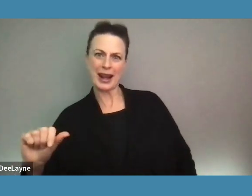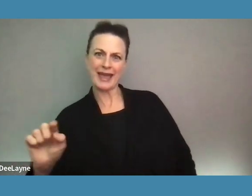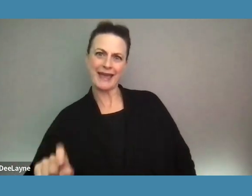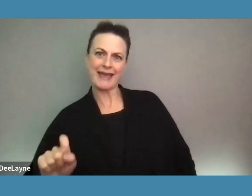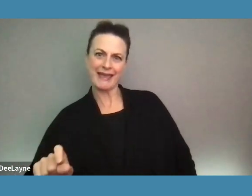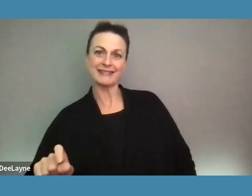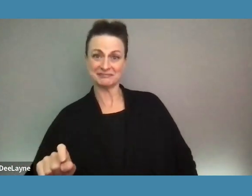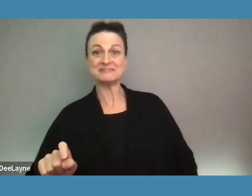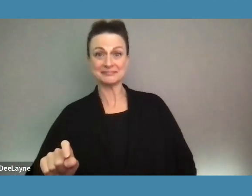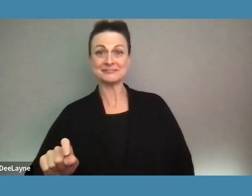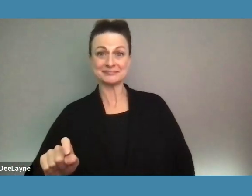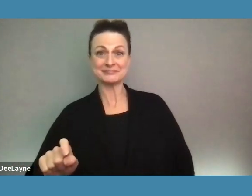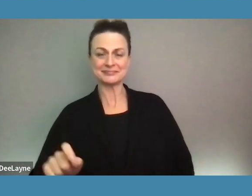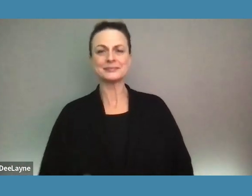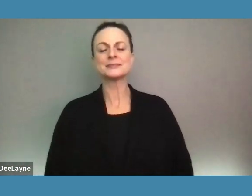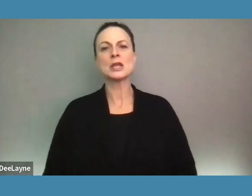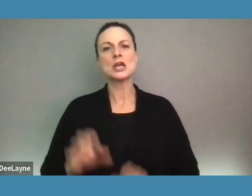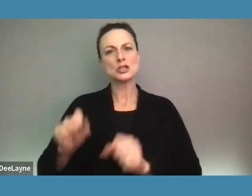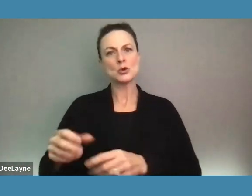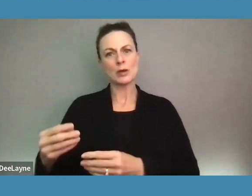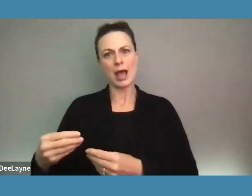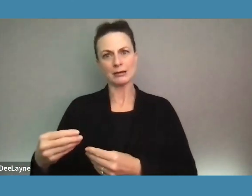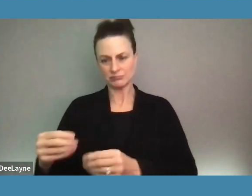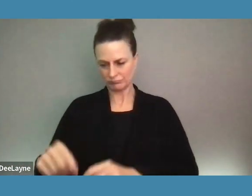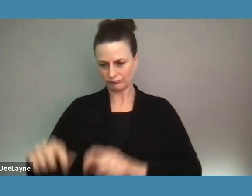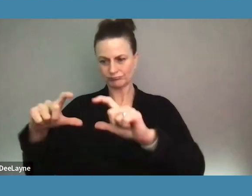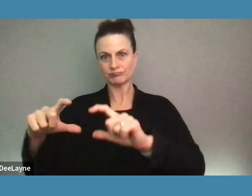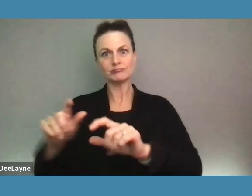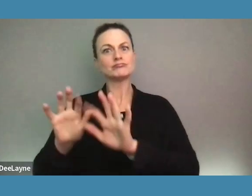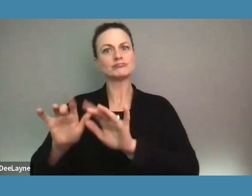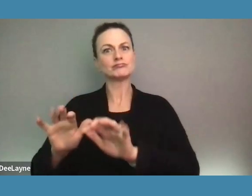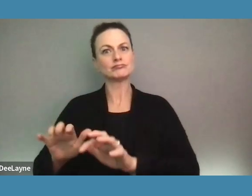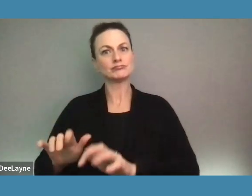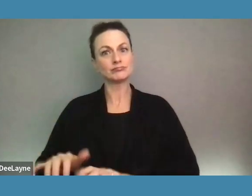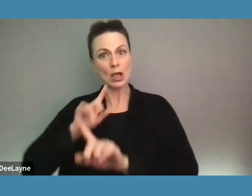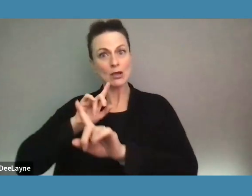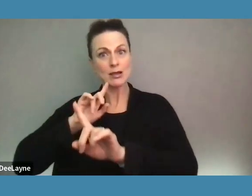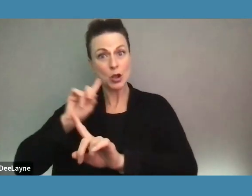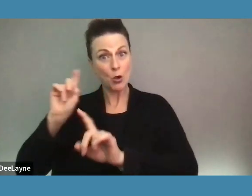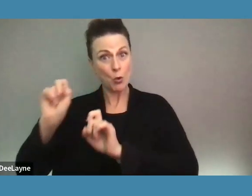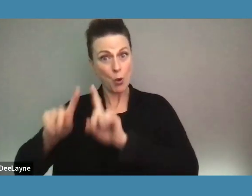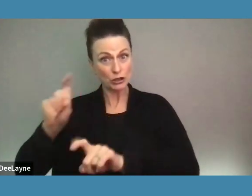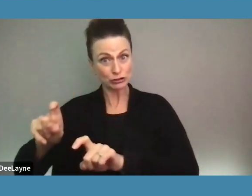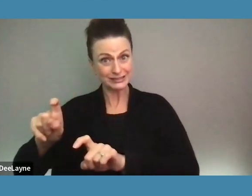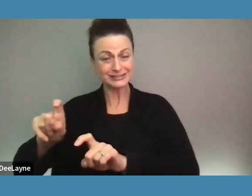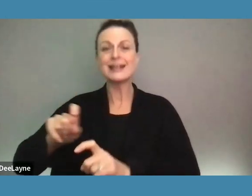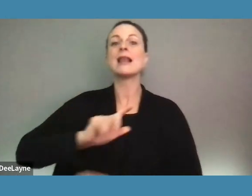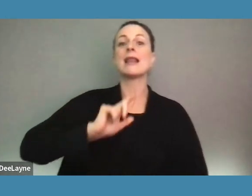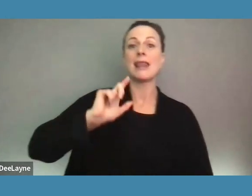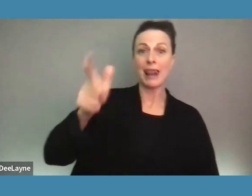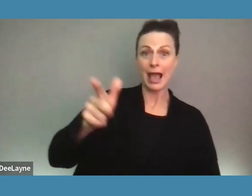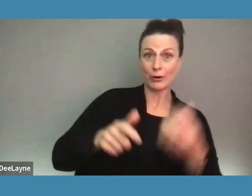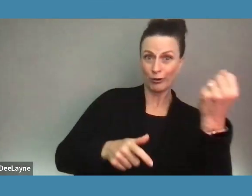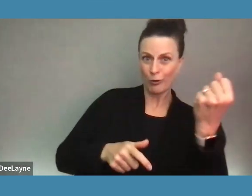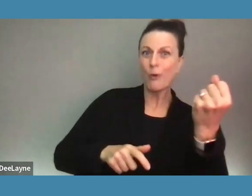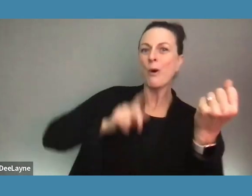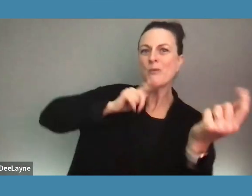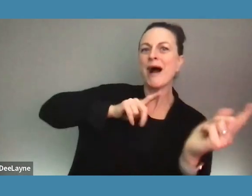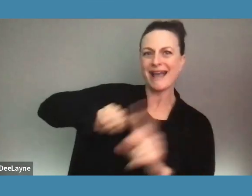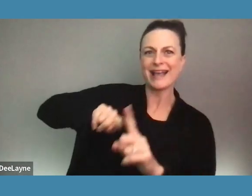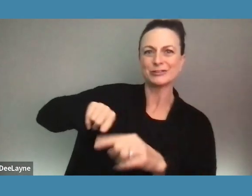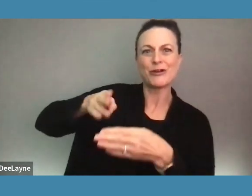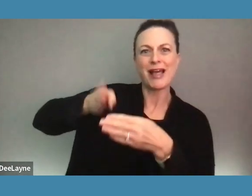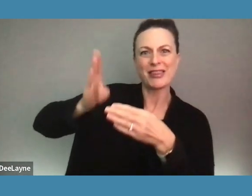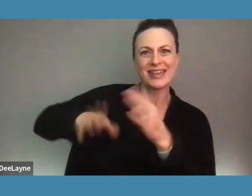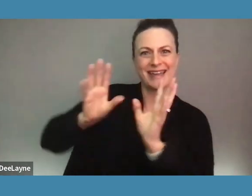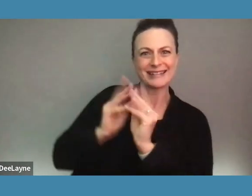your screen, where you can provide questions throughout the presentation that we'll answer at the end. Also, we'll be checking